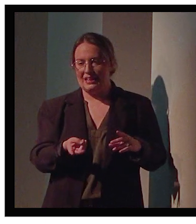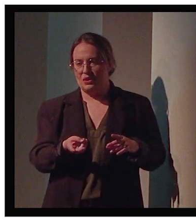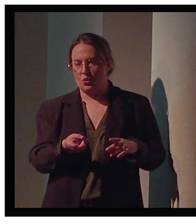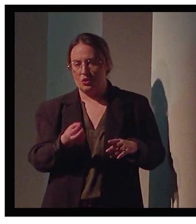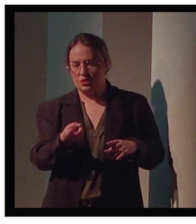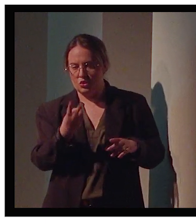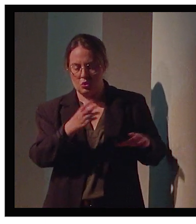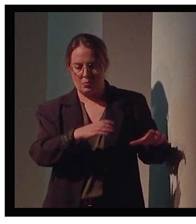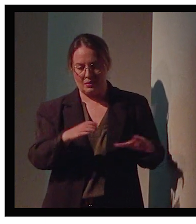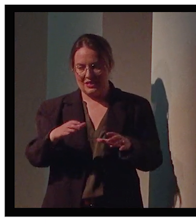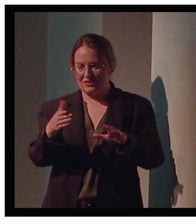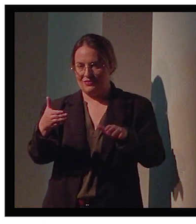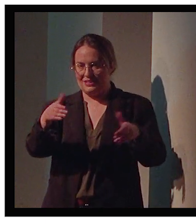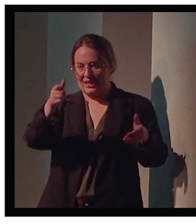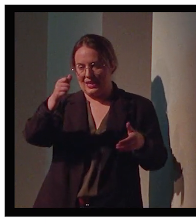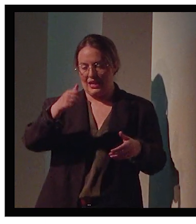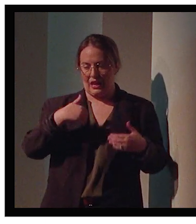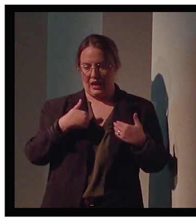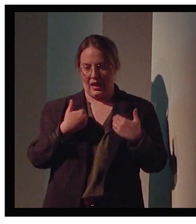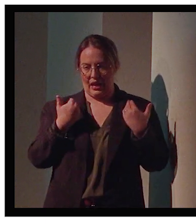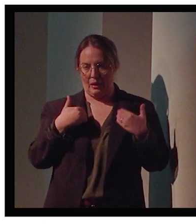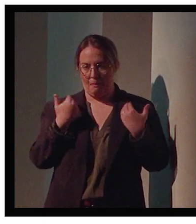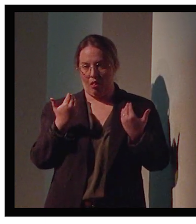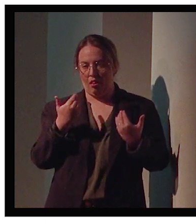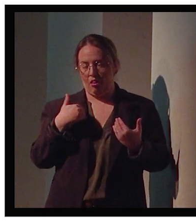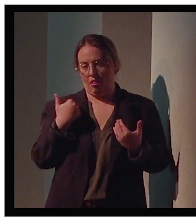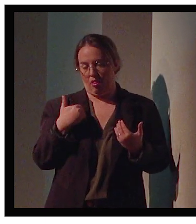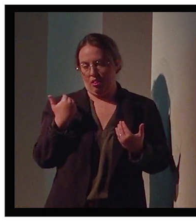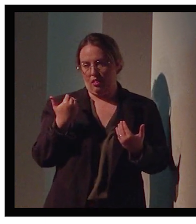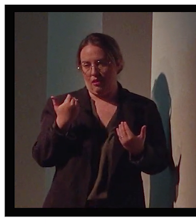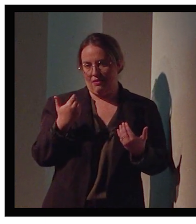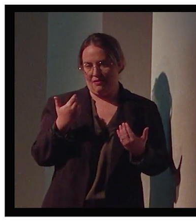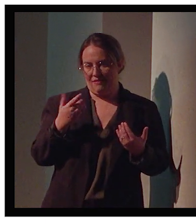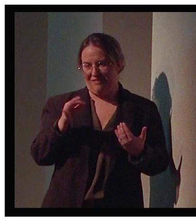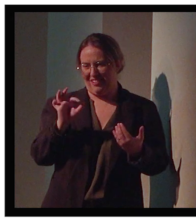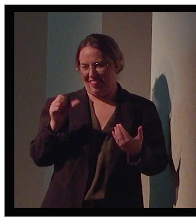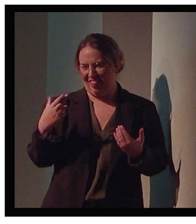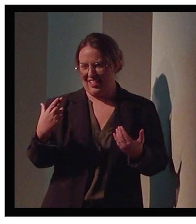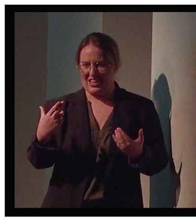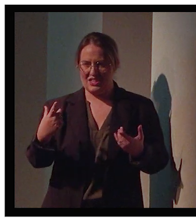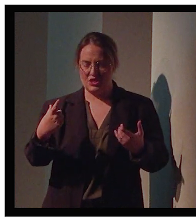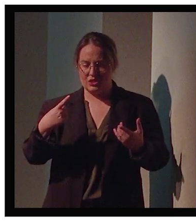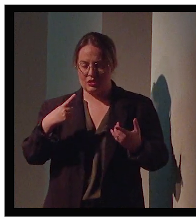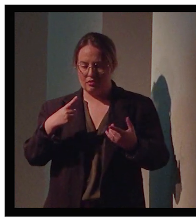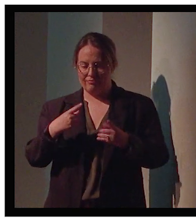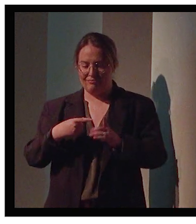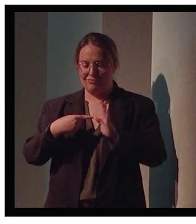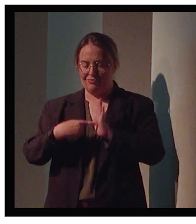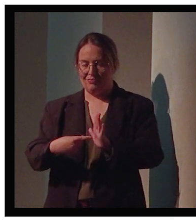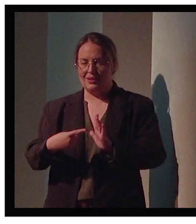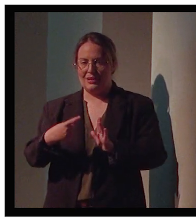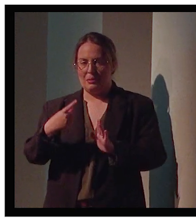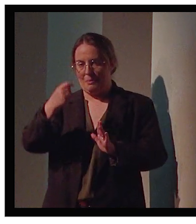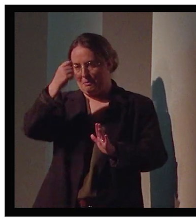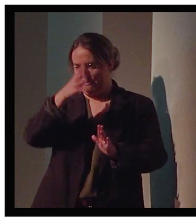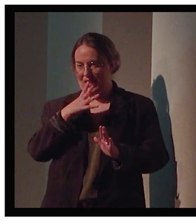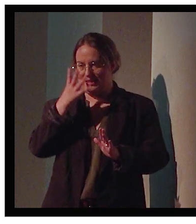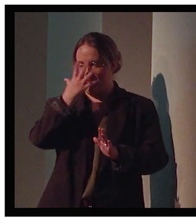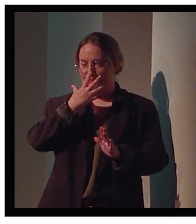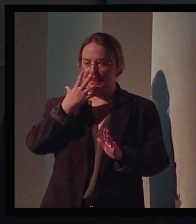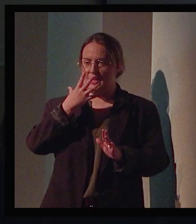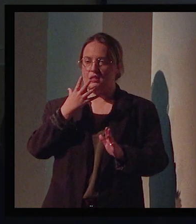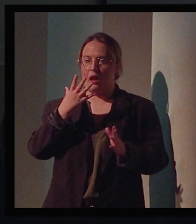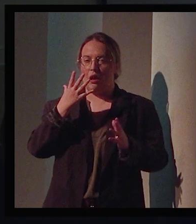flesh are the man's clasped hands, reinforcing this kind of melancholic mood of his face.